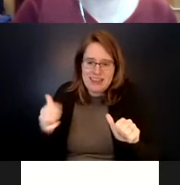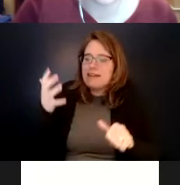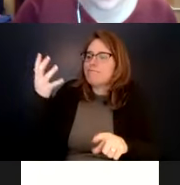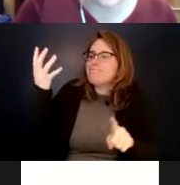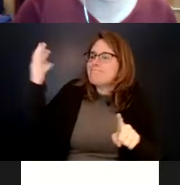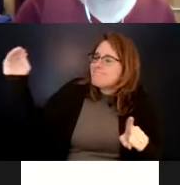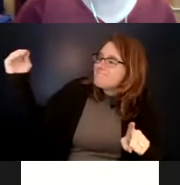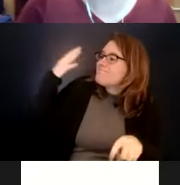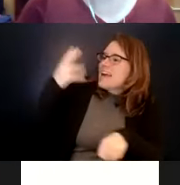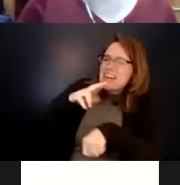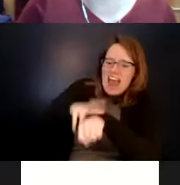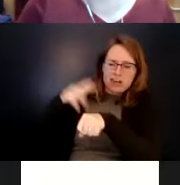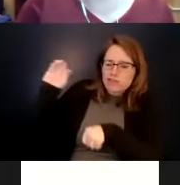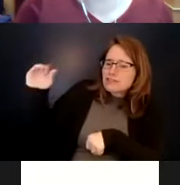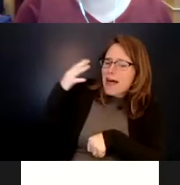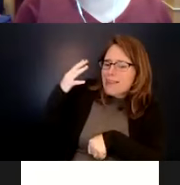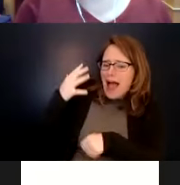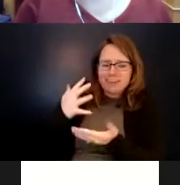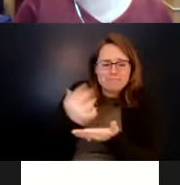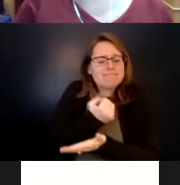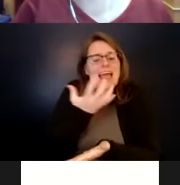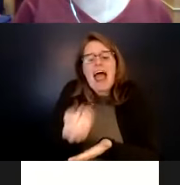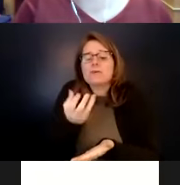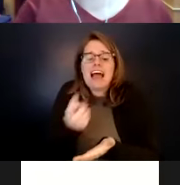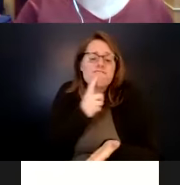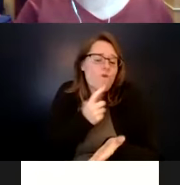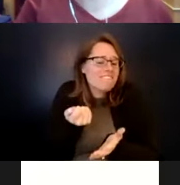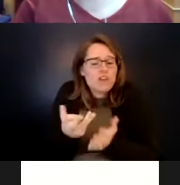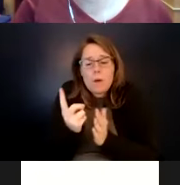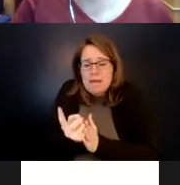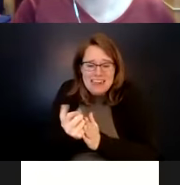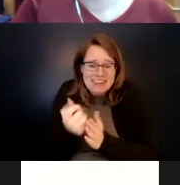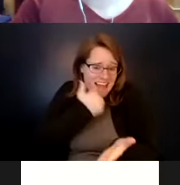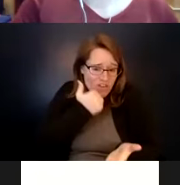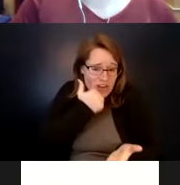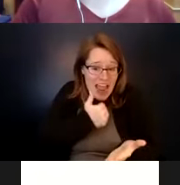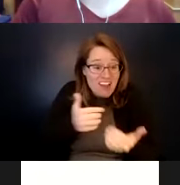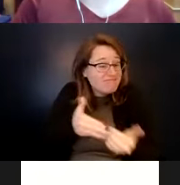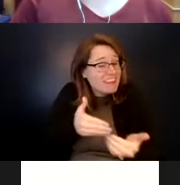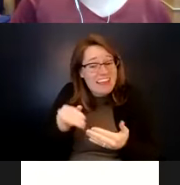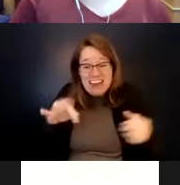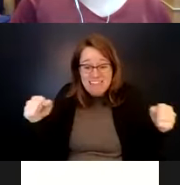as you can. Go outside for just a few minutes every day, even if it's cold.